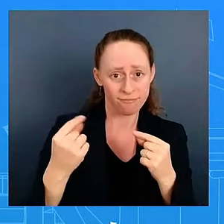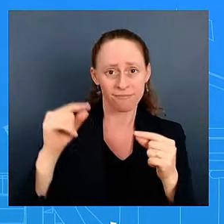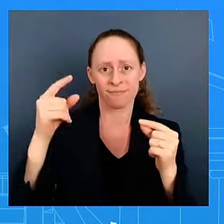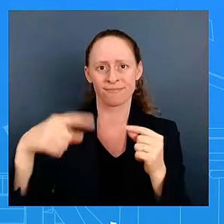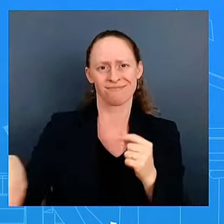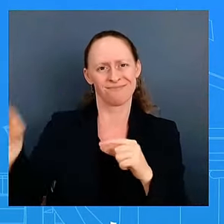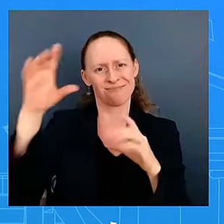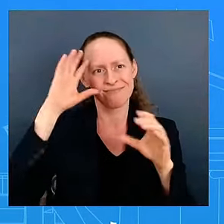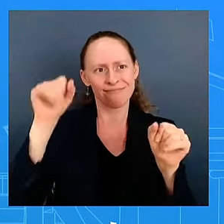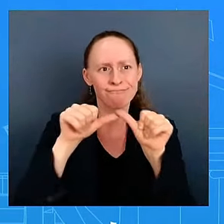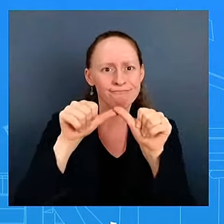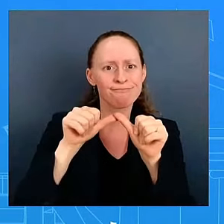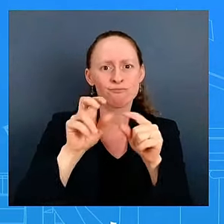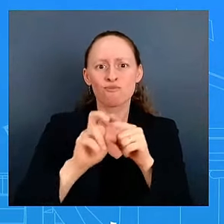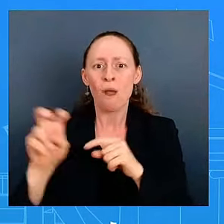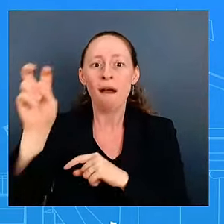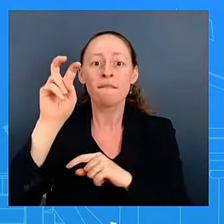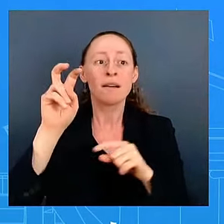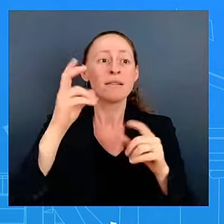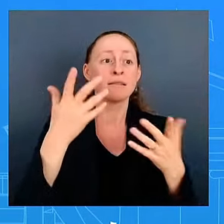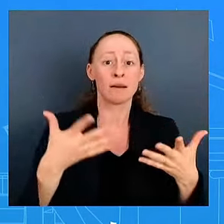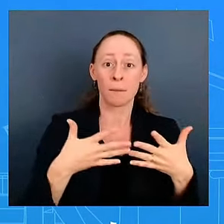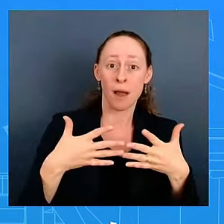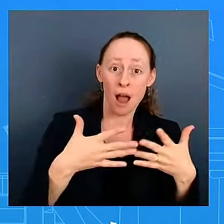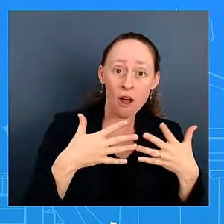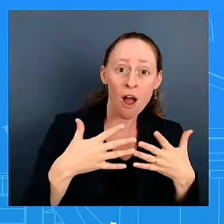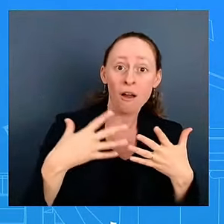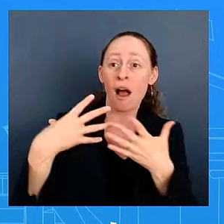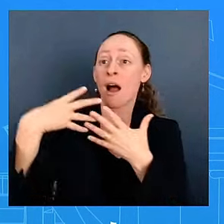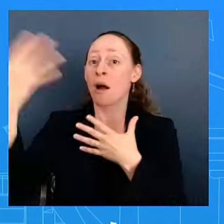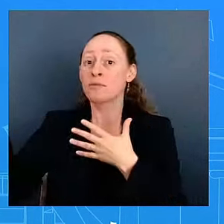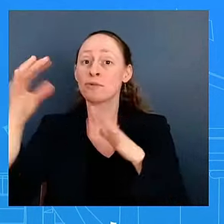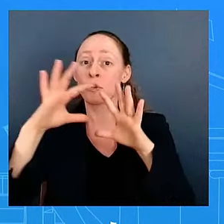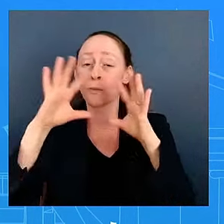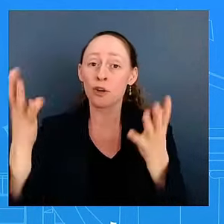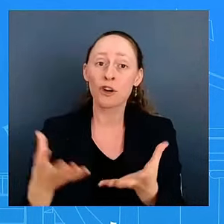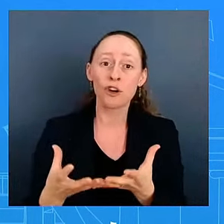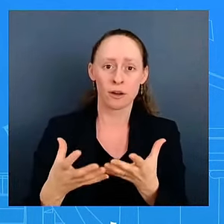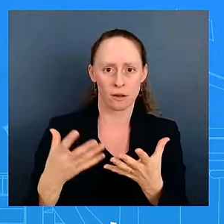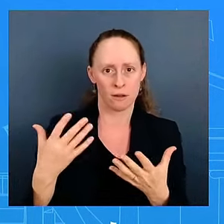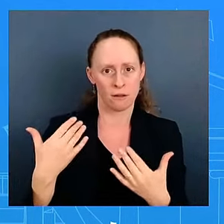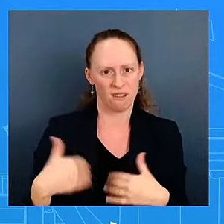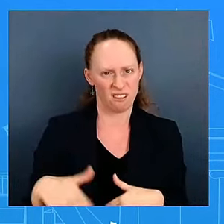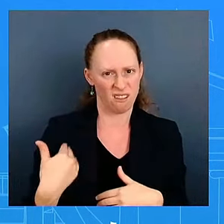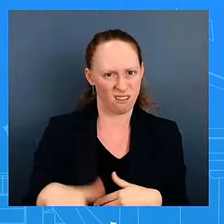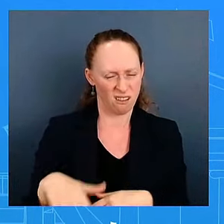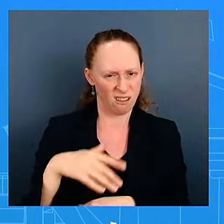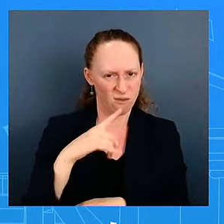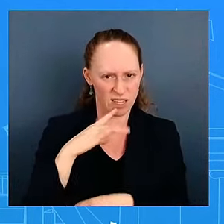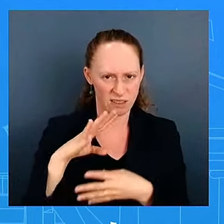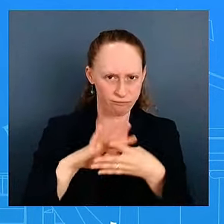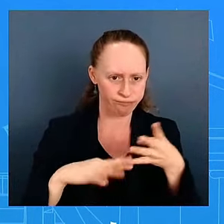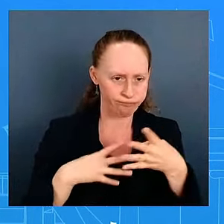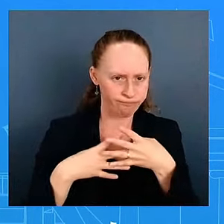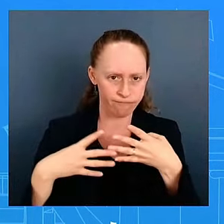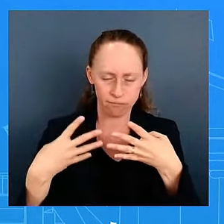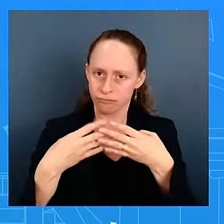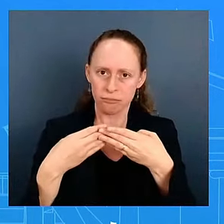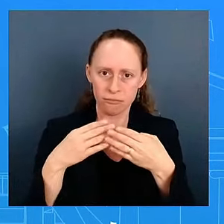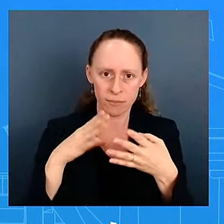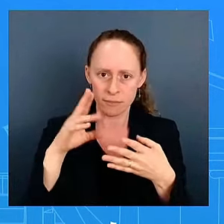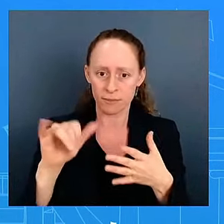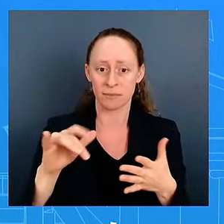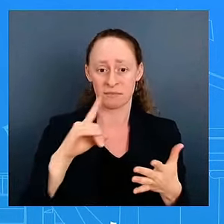as well as meeting with global leaders. And so I truly would not read too much into it, and I will leave it there. Okay,